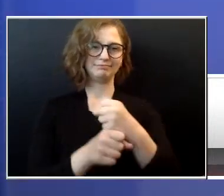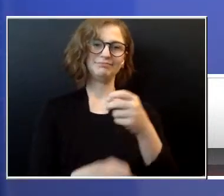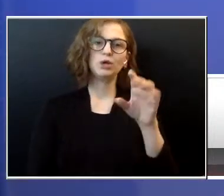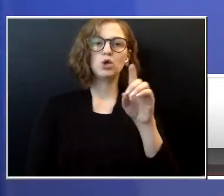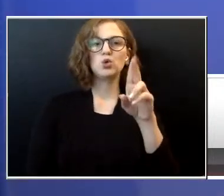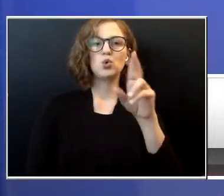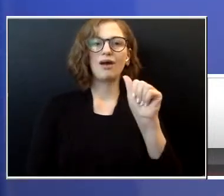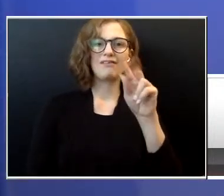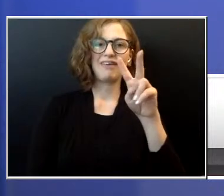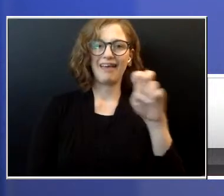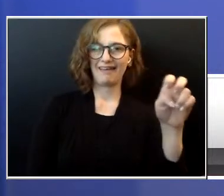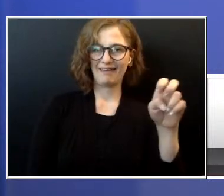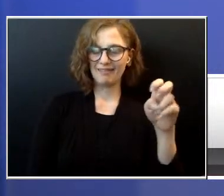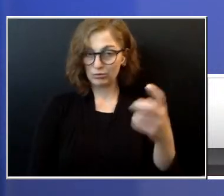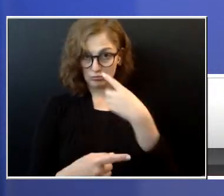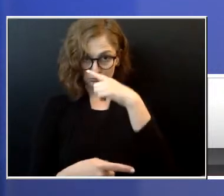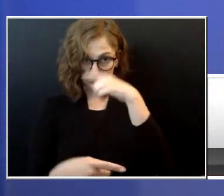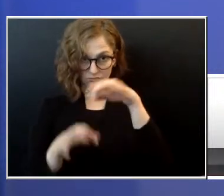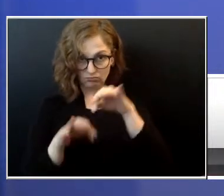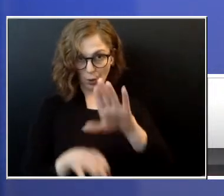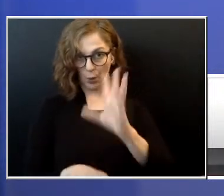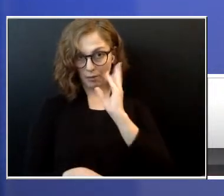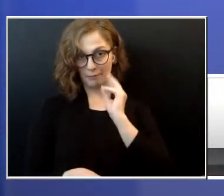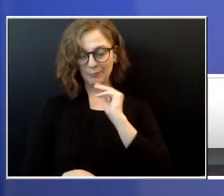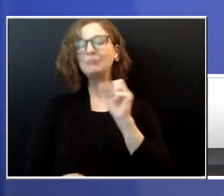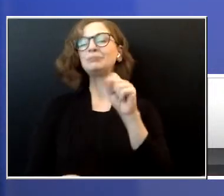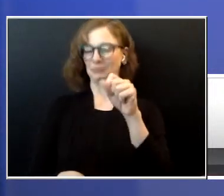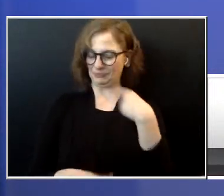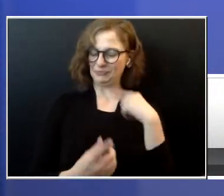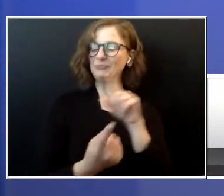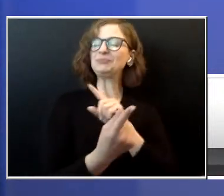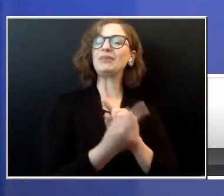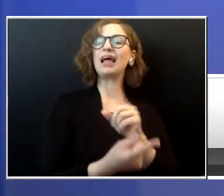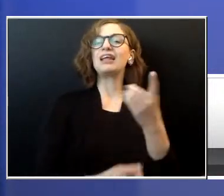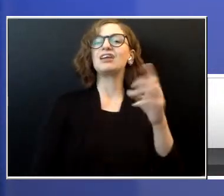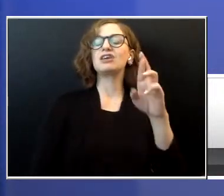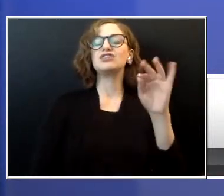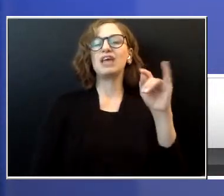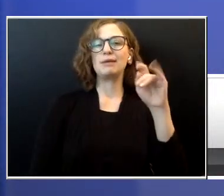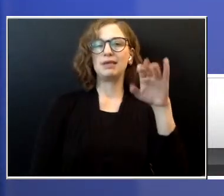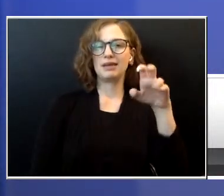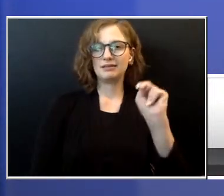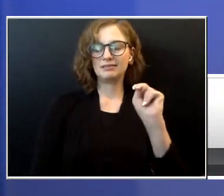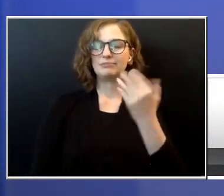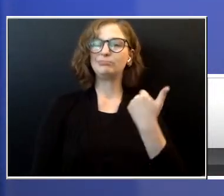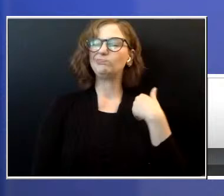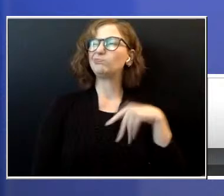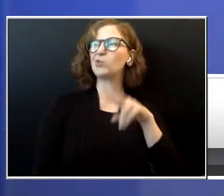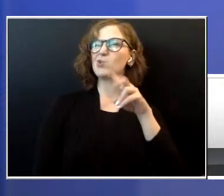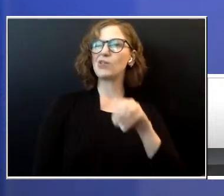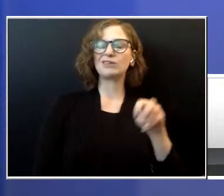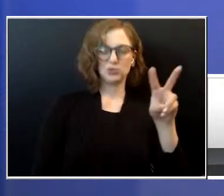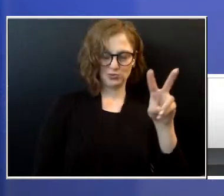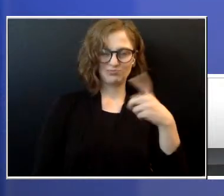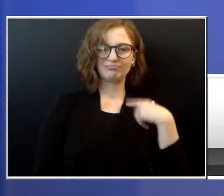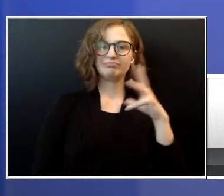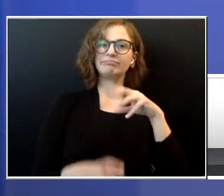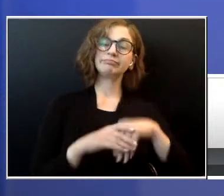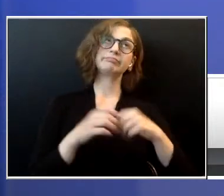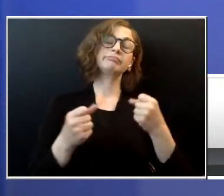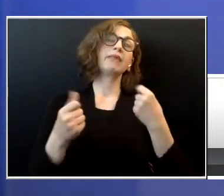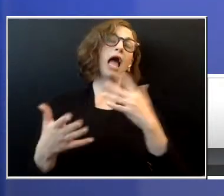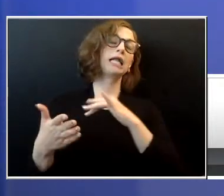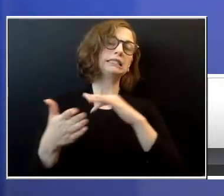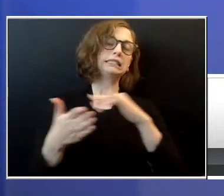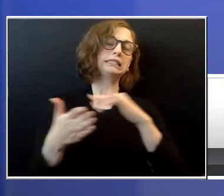Dr. Fabian back in 2002, and I participated in several studies for the prevention of breast cancer. And this